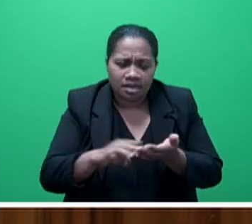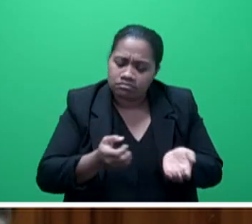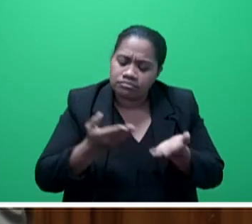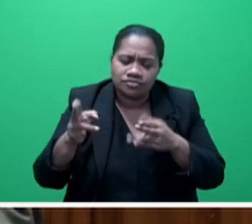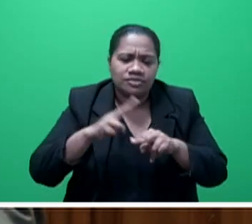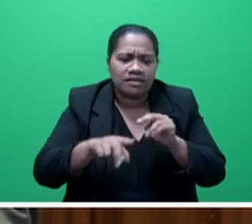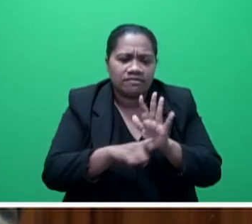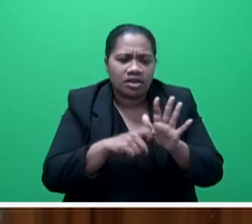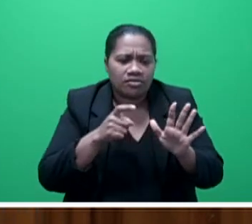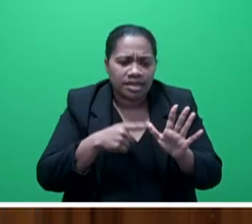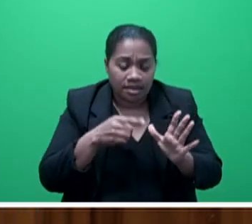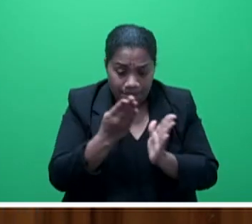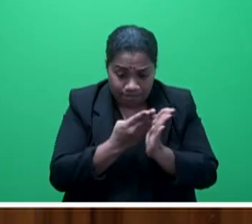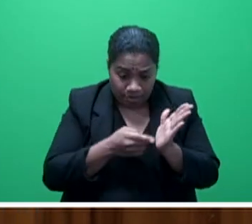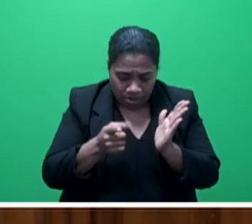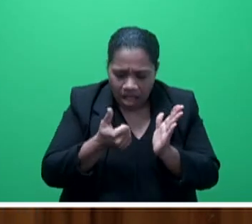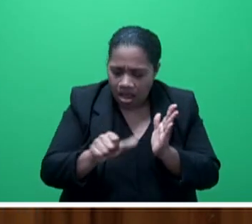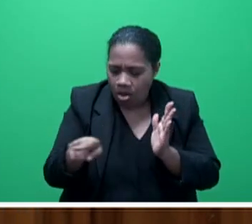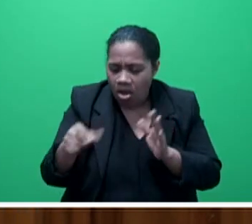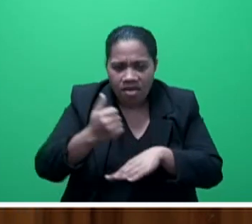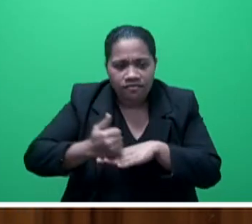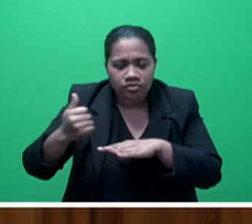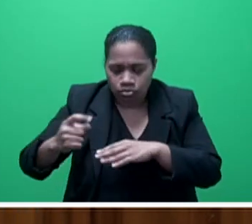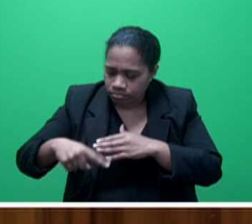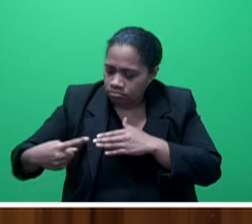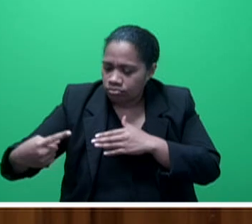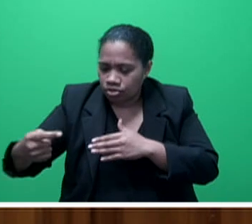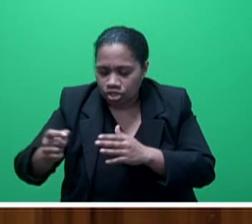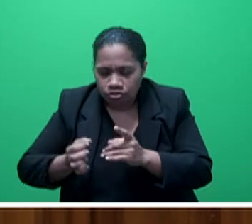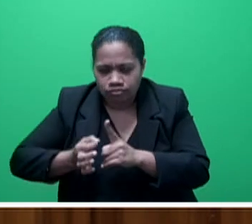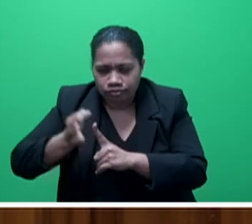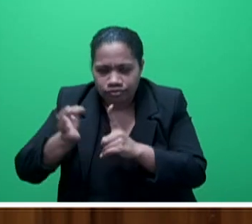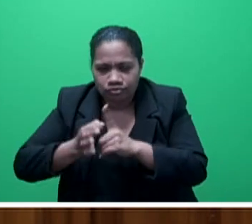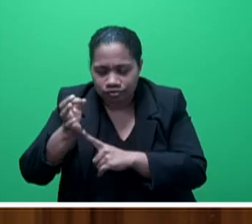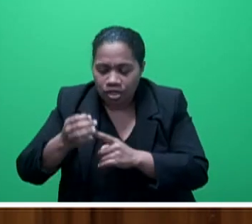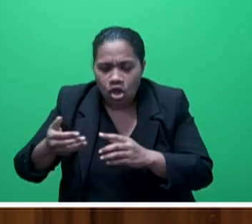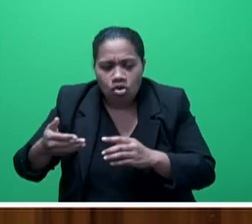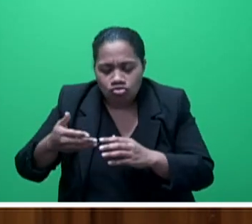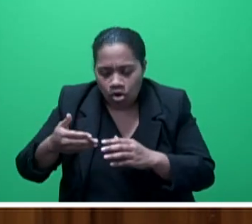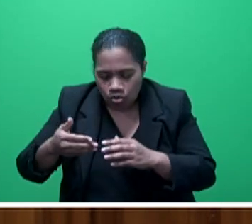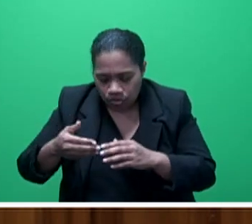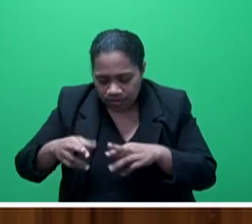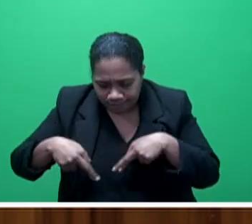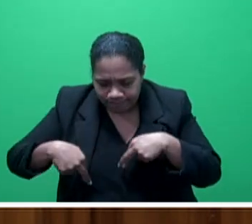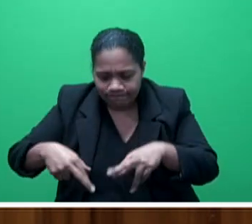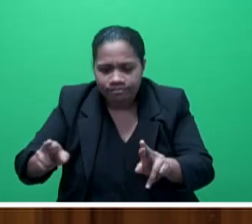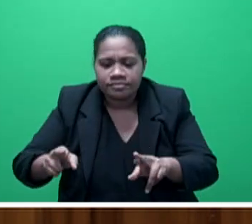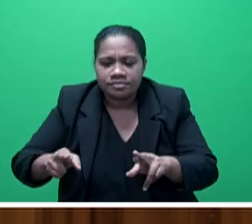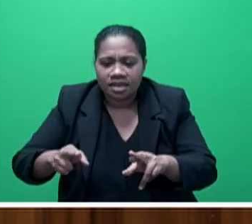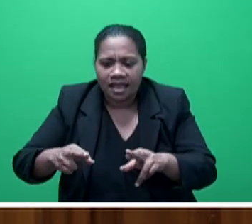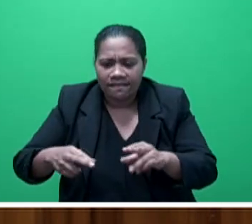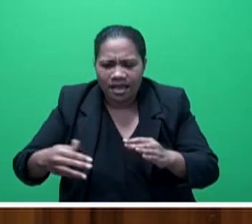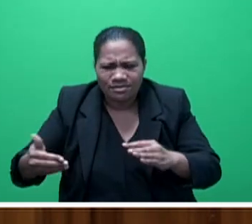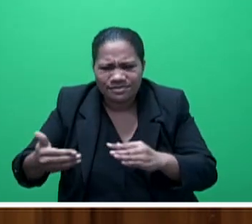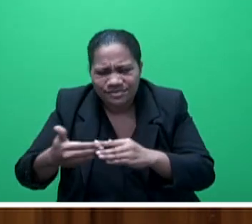through the budget will allow the authority to continue its progress on upgrading roads, bridges, and jetties. 70 million is being